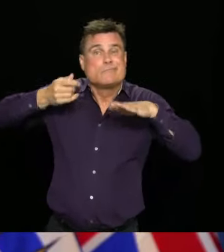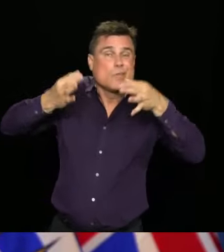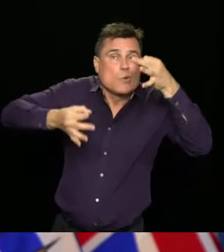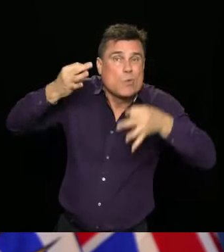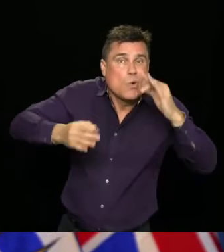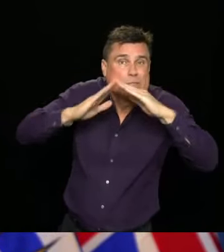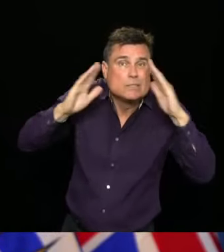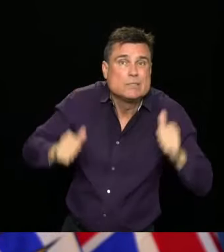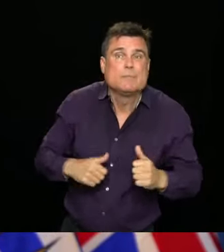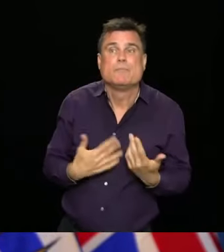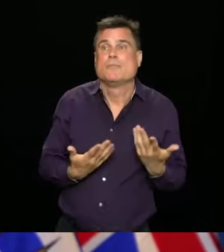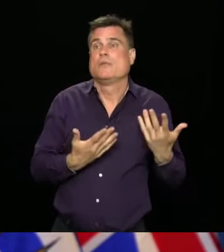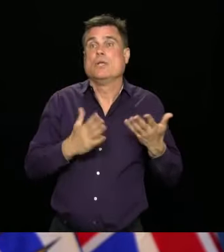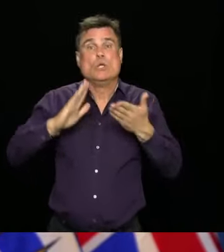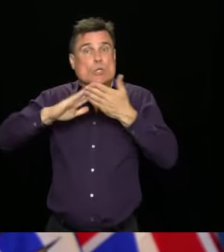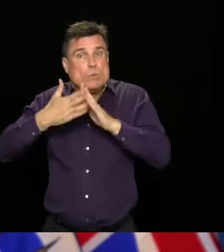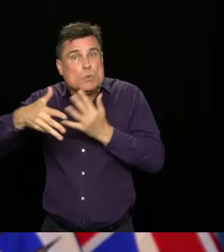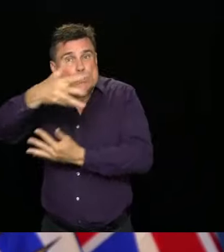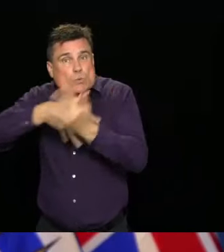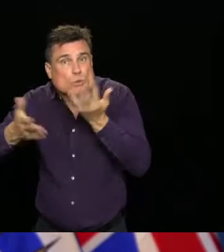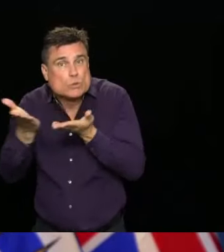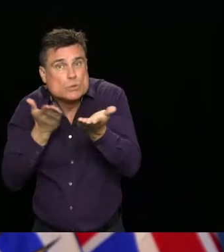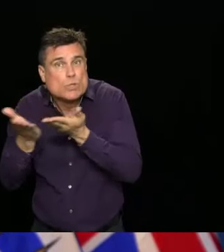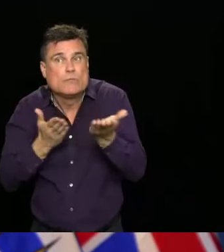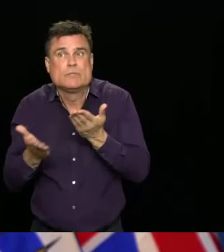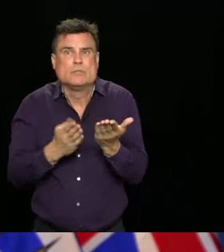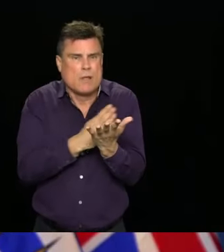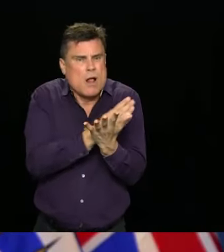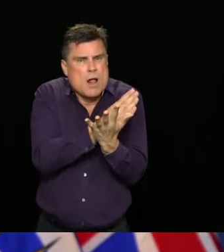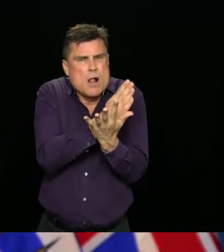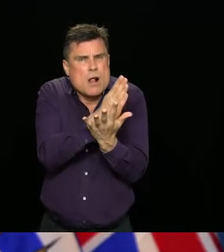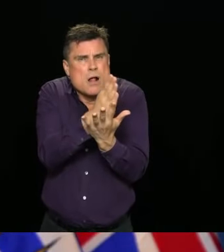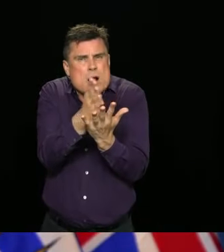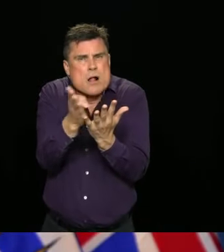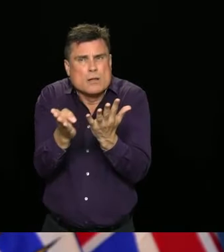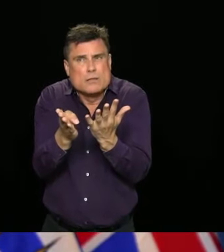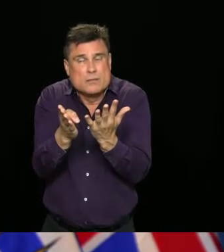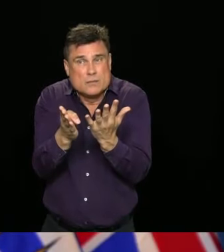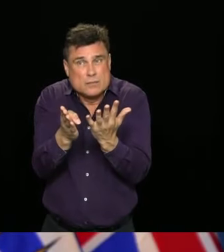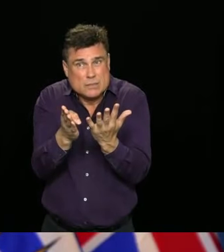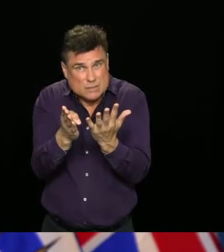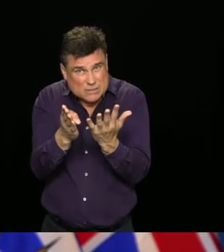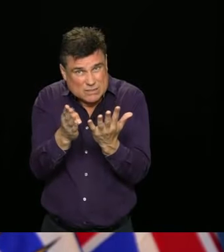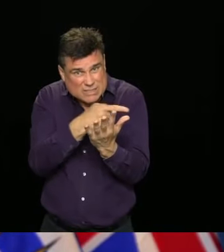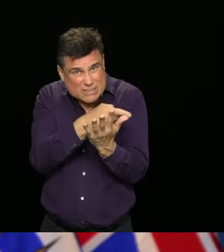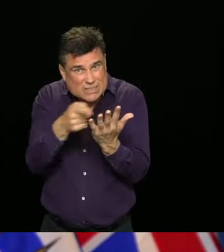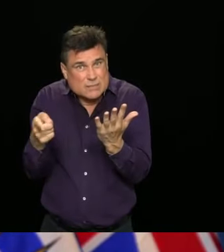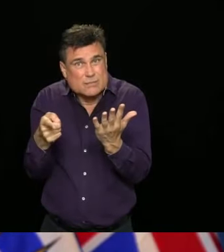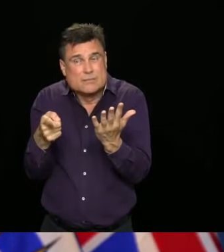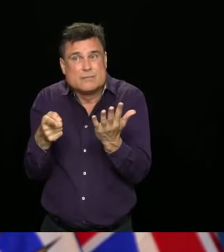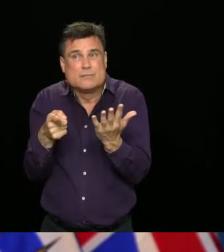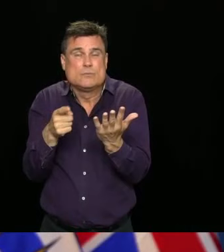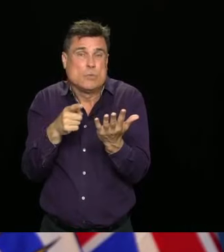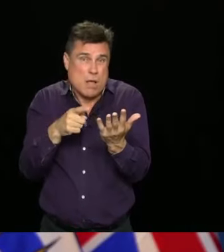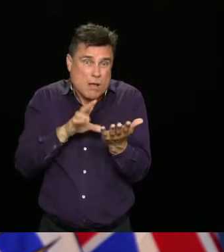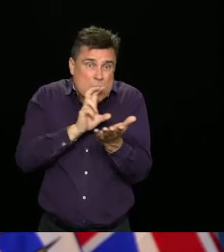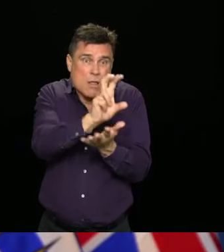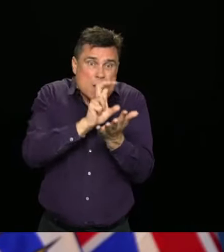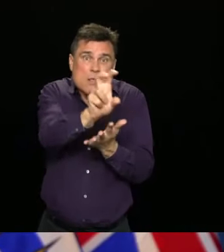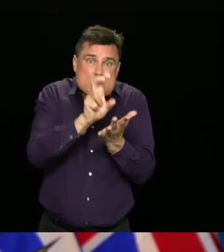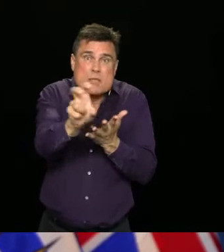system, and in the community social services sector. So it won't be possible to cover off everyone, and we're certainly including